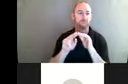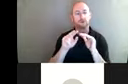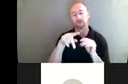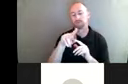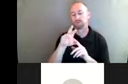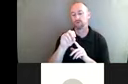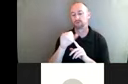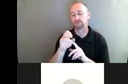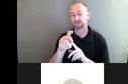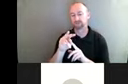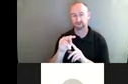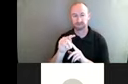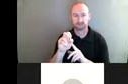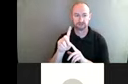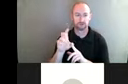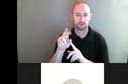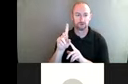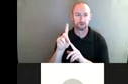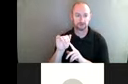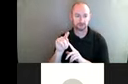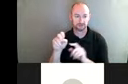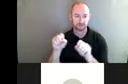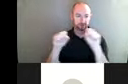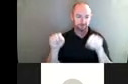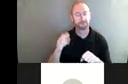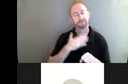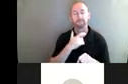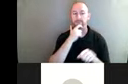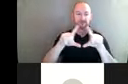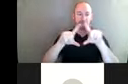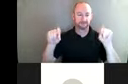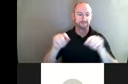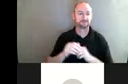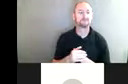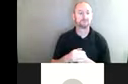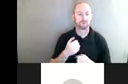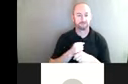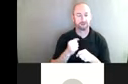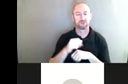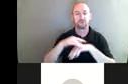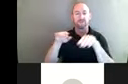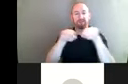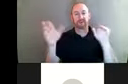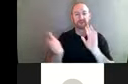right? There's my little bumper sticker I came up with again here. You know, we'll be making the Earth flat again, one zone at a time.